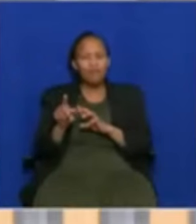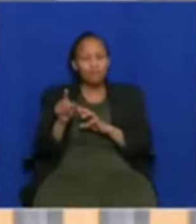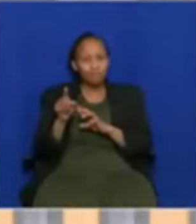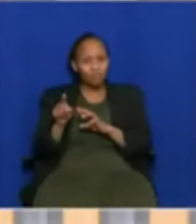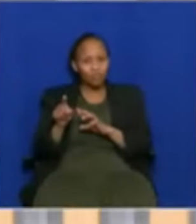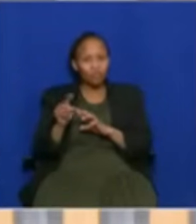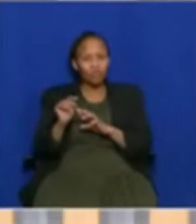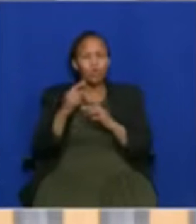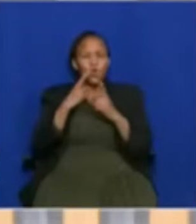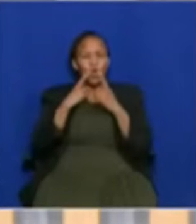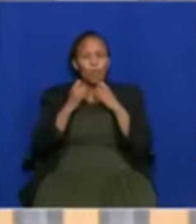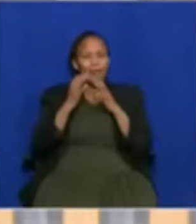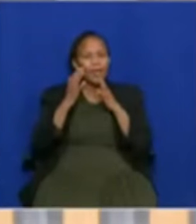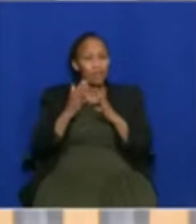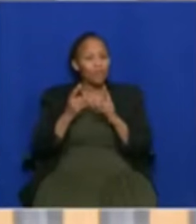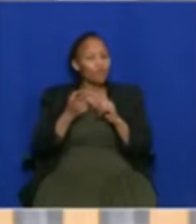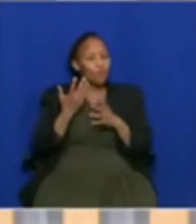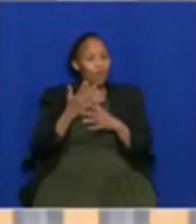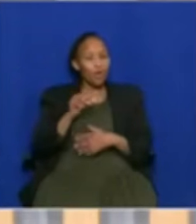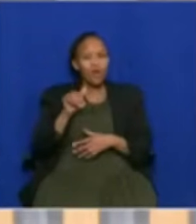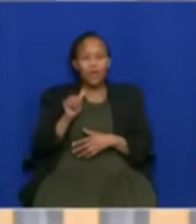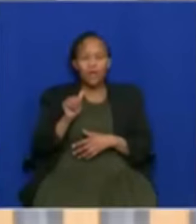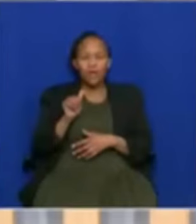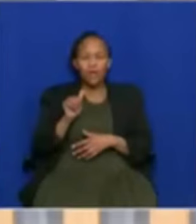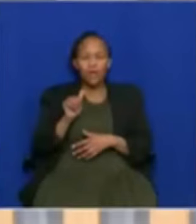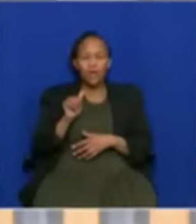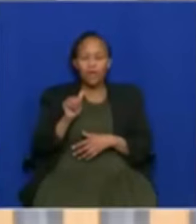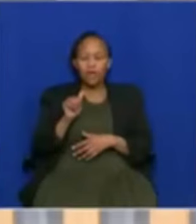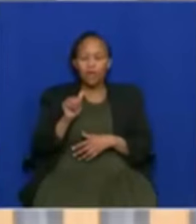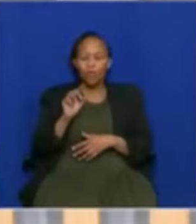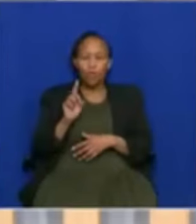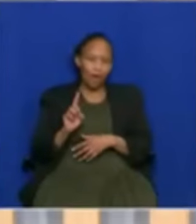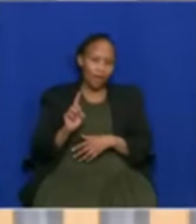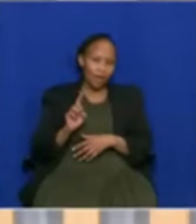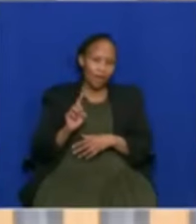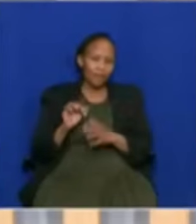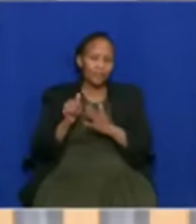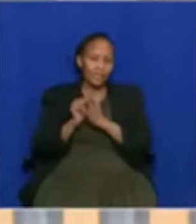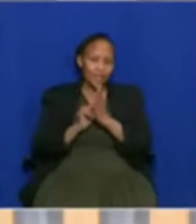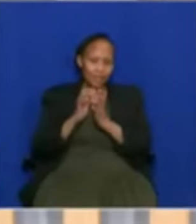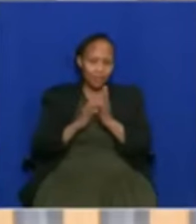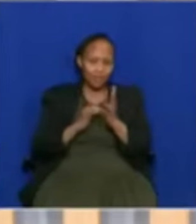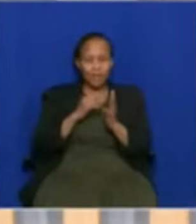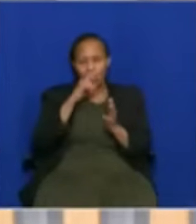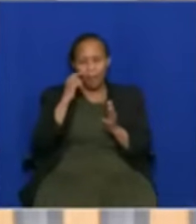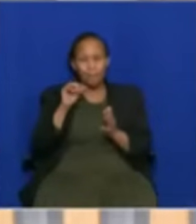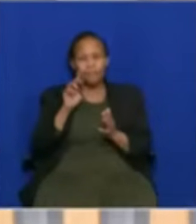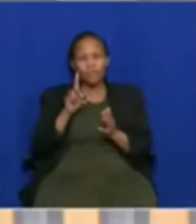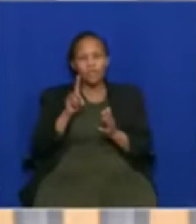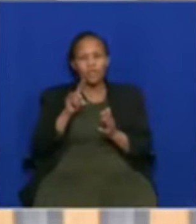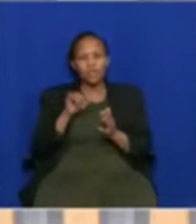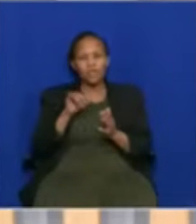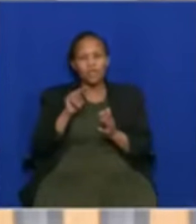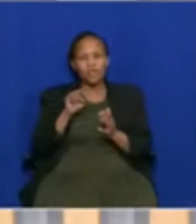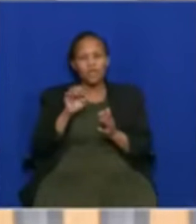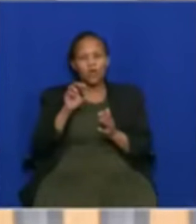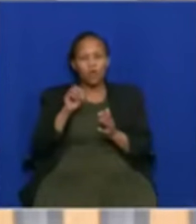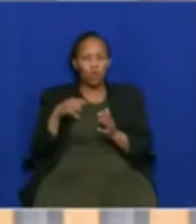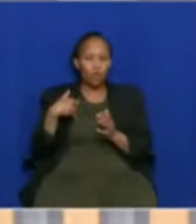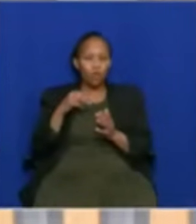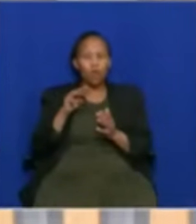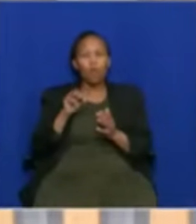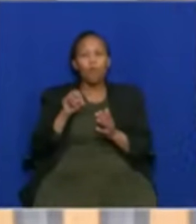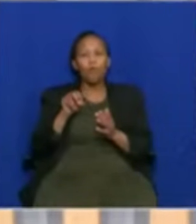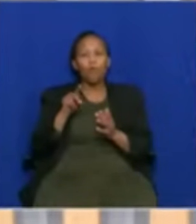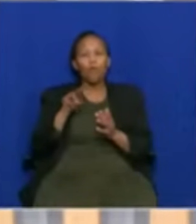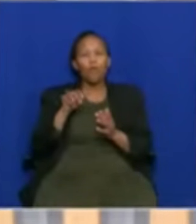is Dineo Mokwele? Somebody told you that, Yes. right? We know that. Somebody told you that. The question is, who told